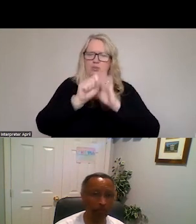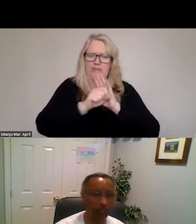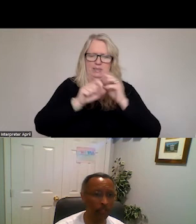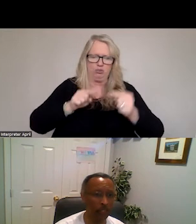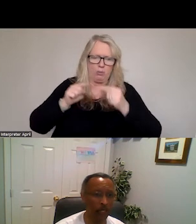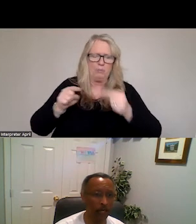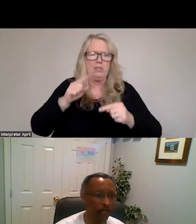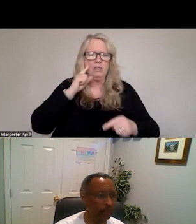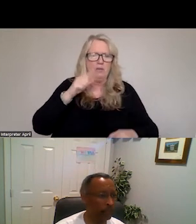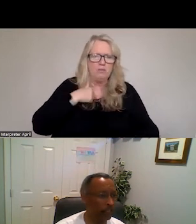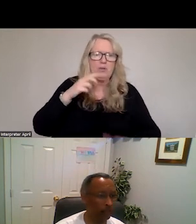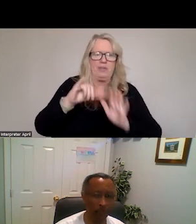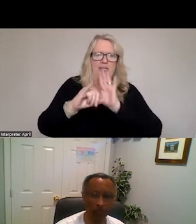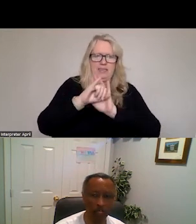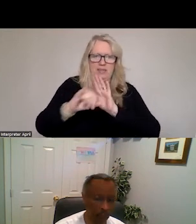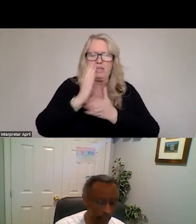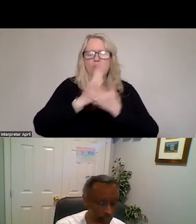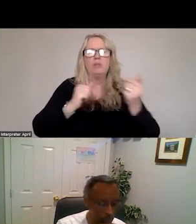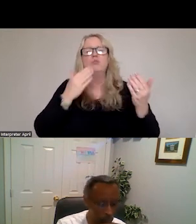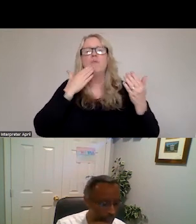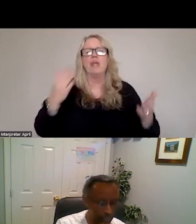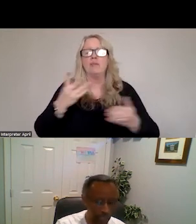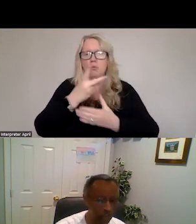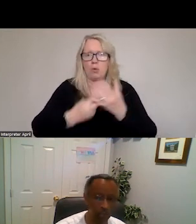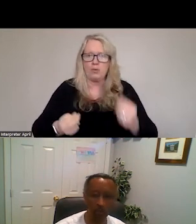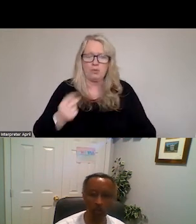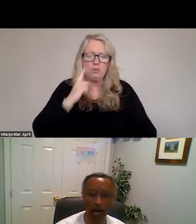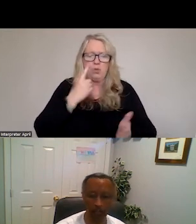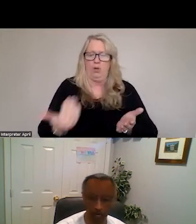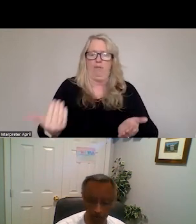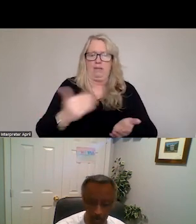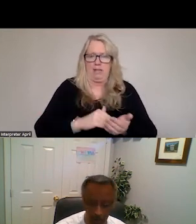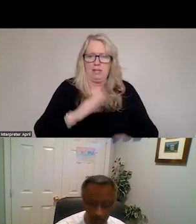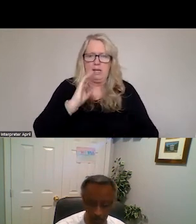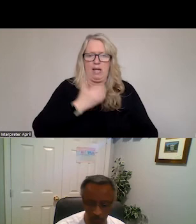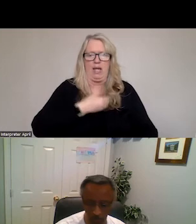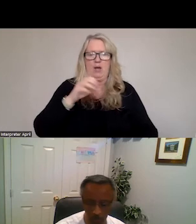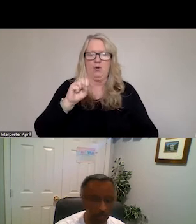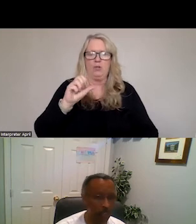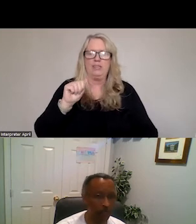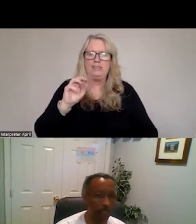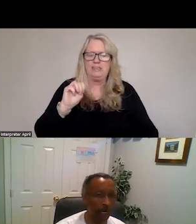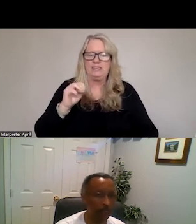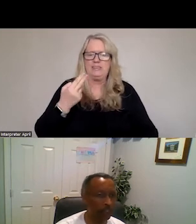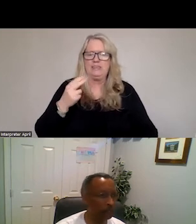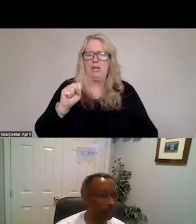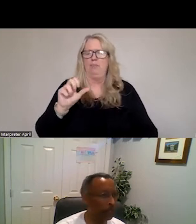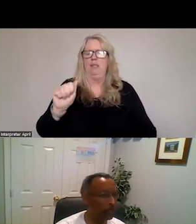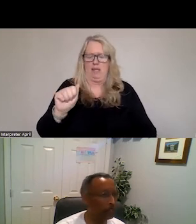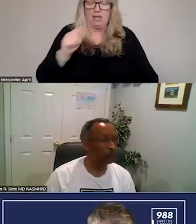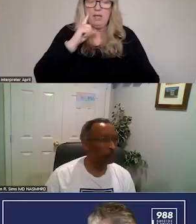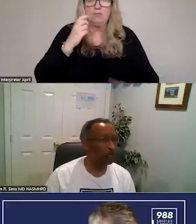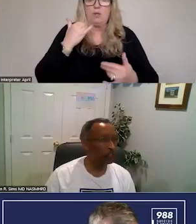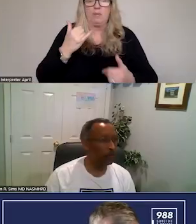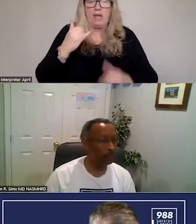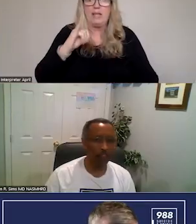de-identification portion. But thank you both. So let's move quickly into our SAMHSA update report, and we have John Palmieri